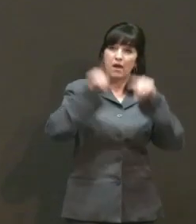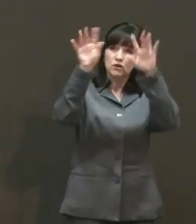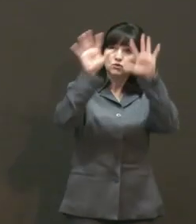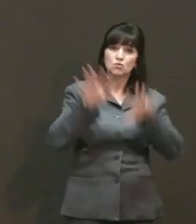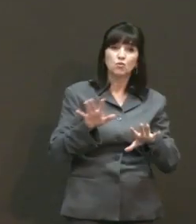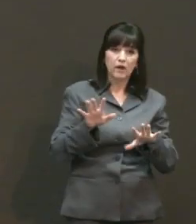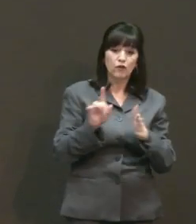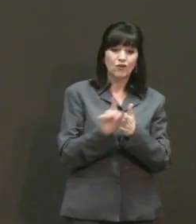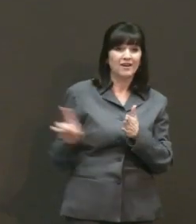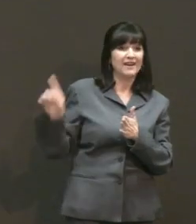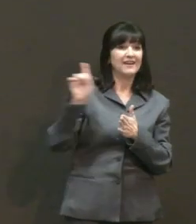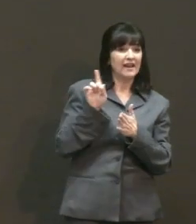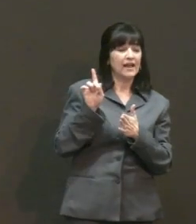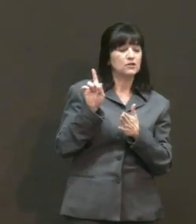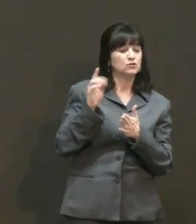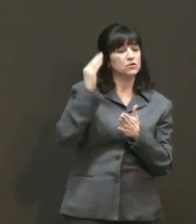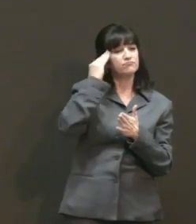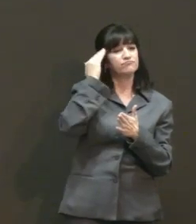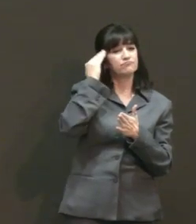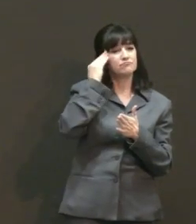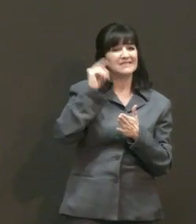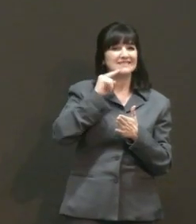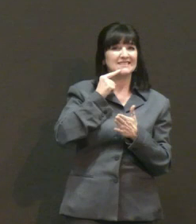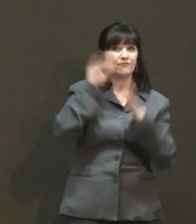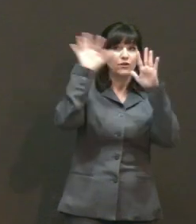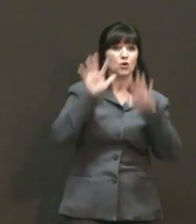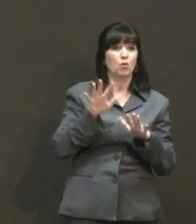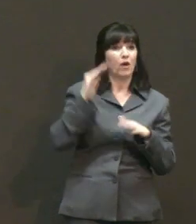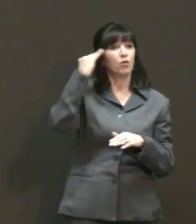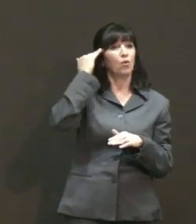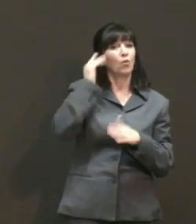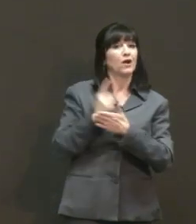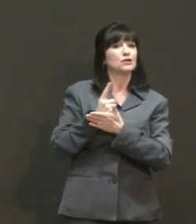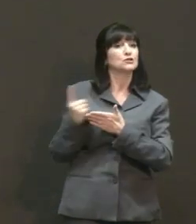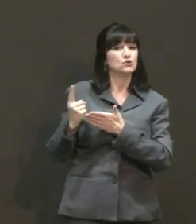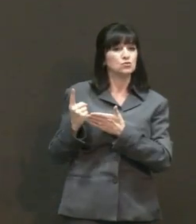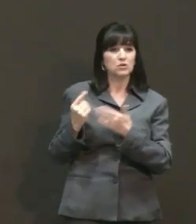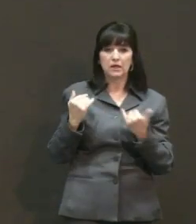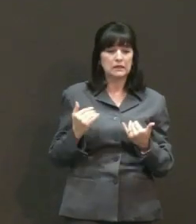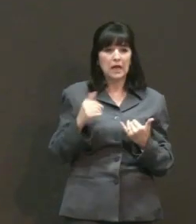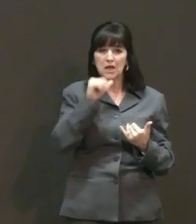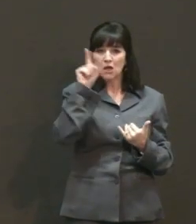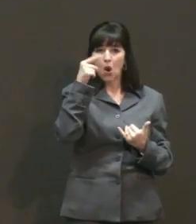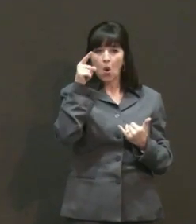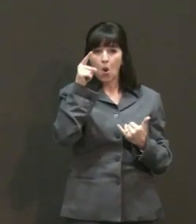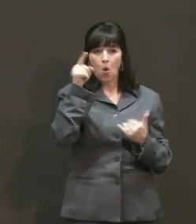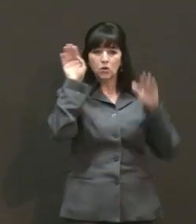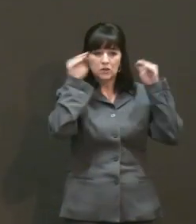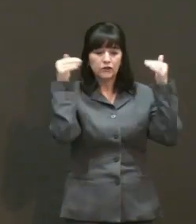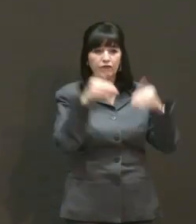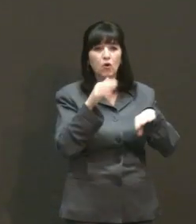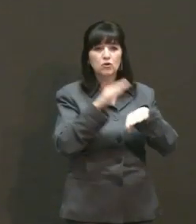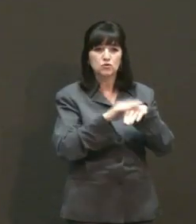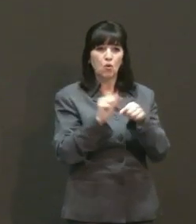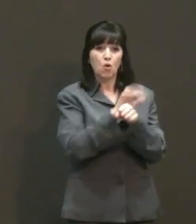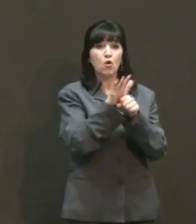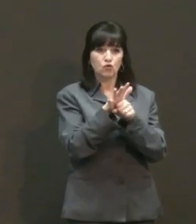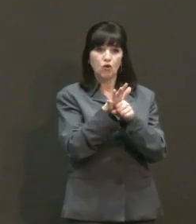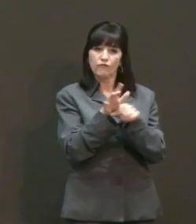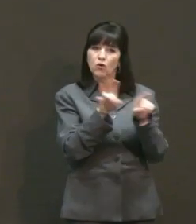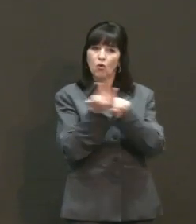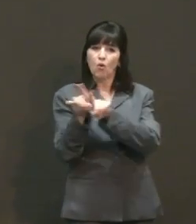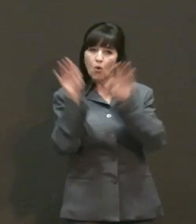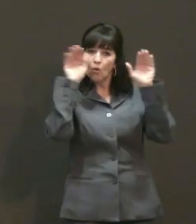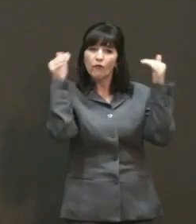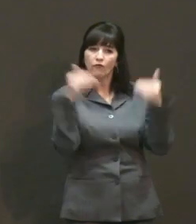looking at high winds today. So people, we just can't be focused on the COVID. We know it's a big risk and we need to prepare for it, but we also have to